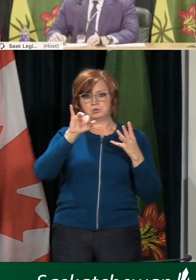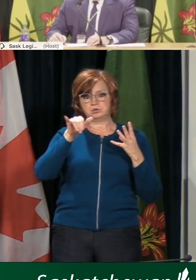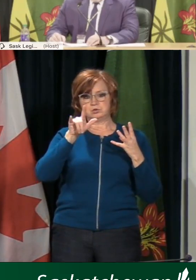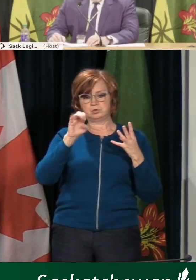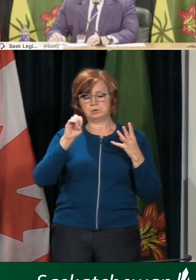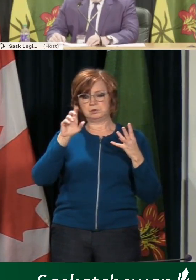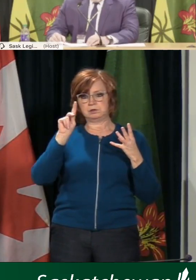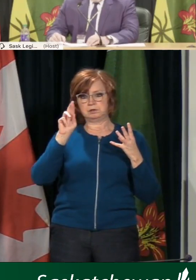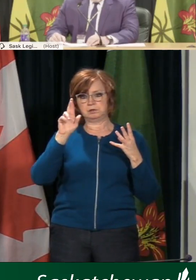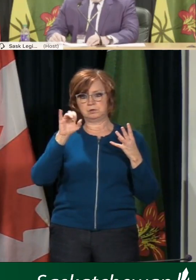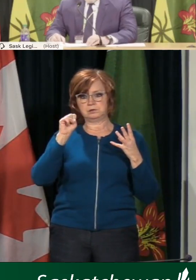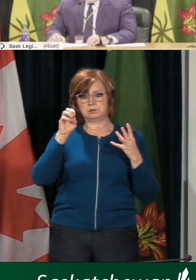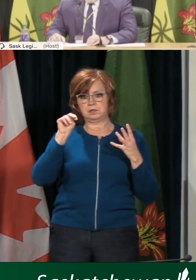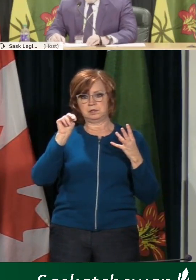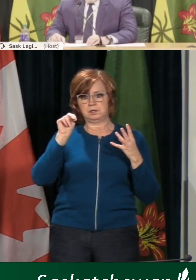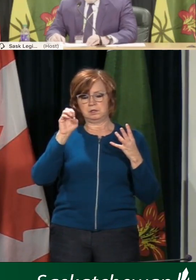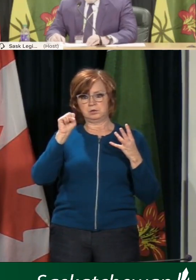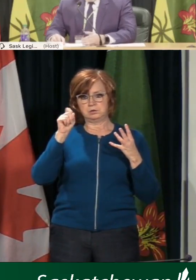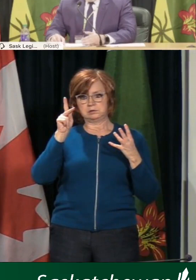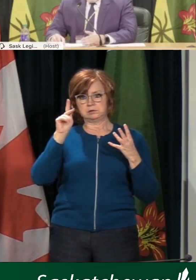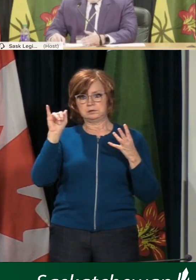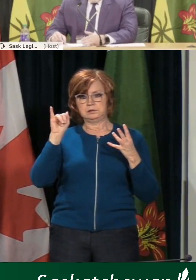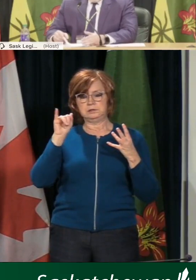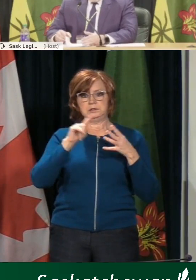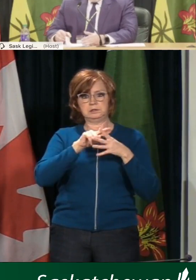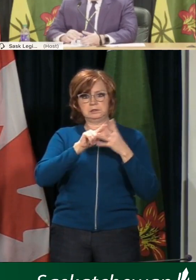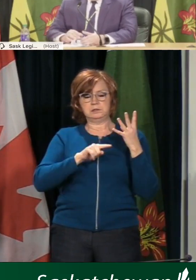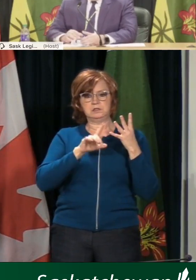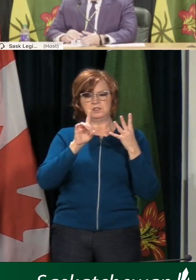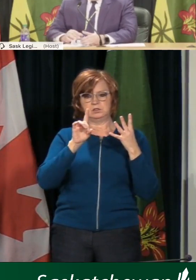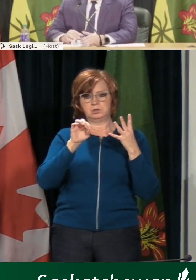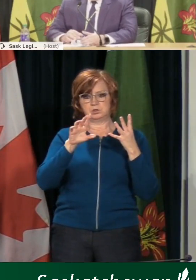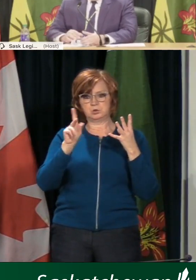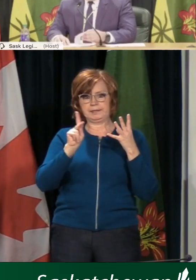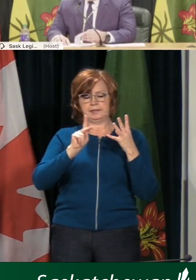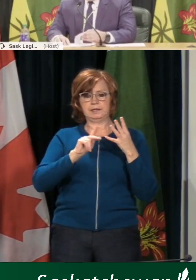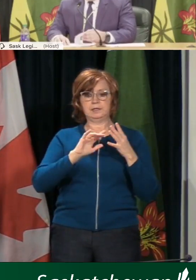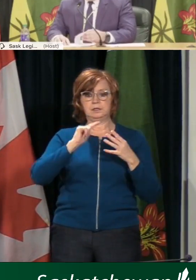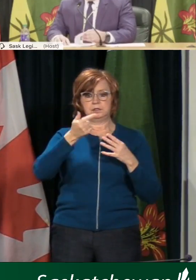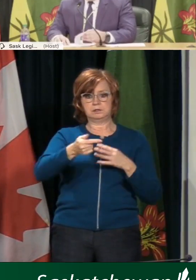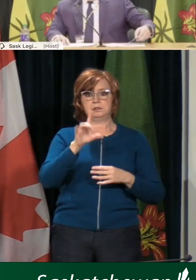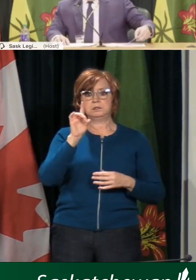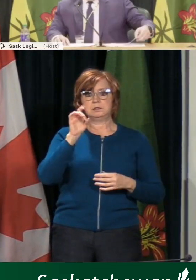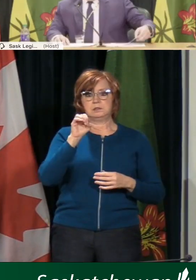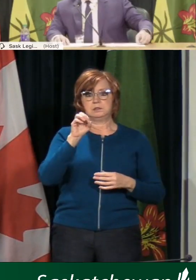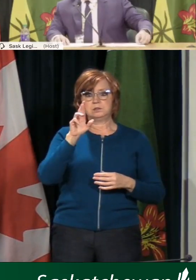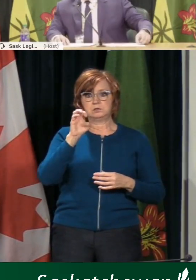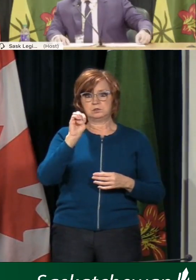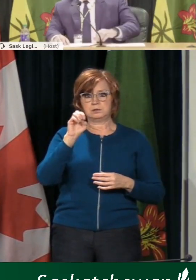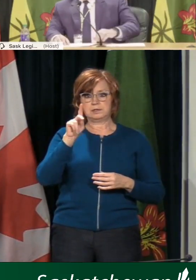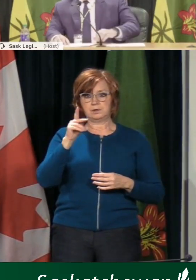Officer. With that, I'd like to turn things over to Derek for the presentation, please.